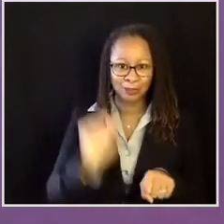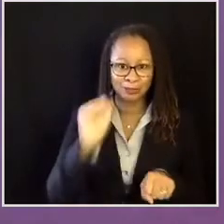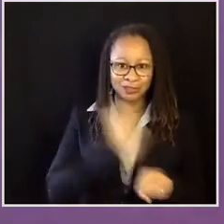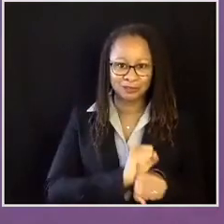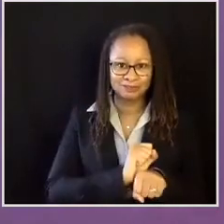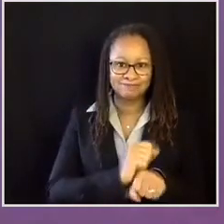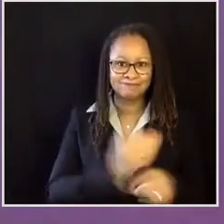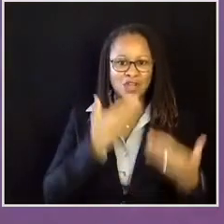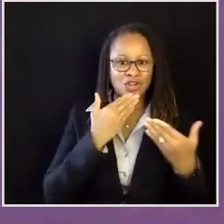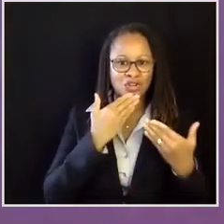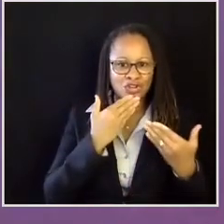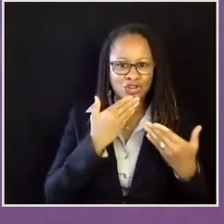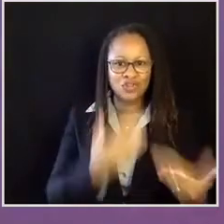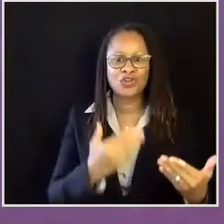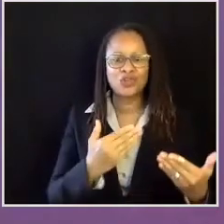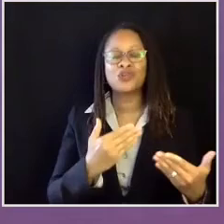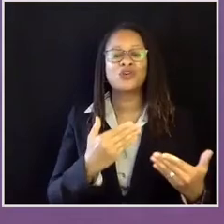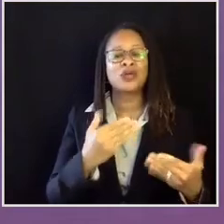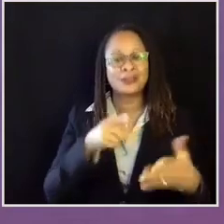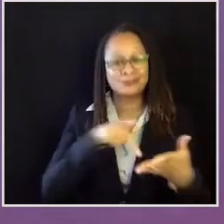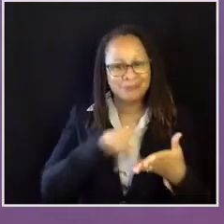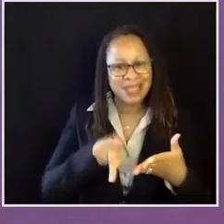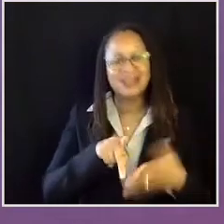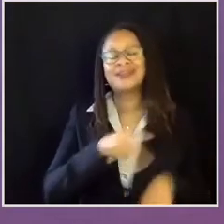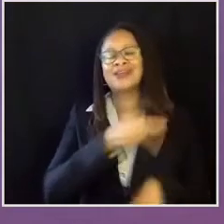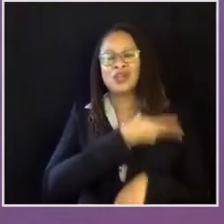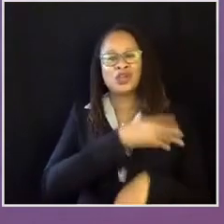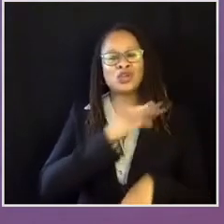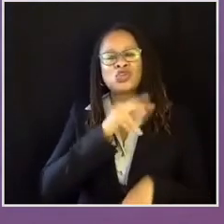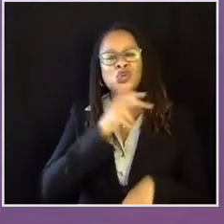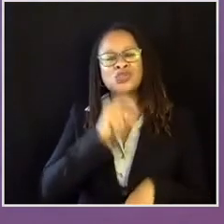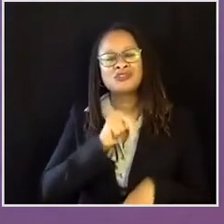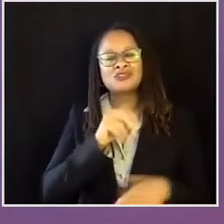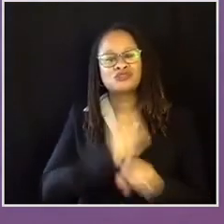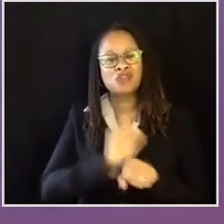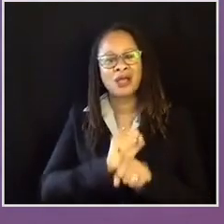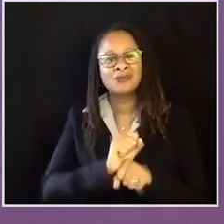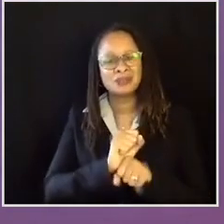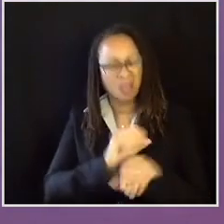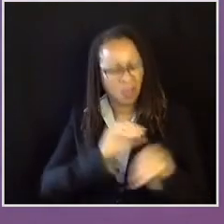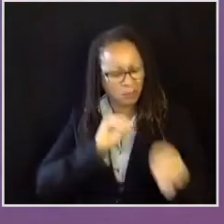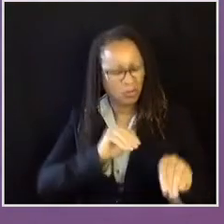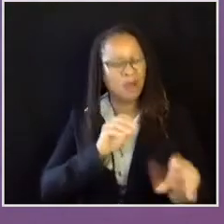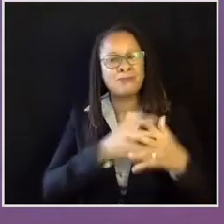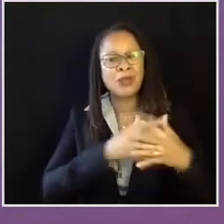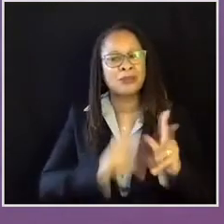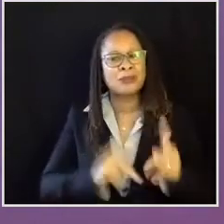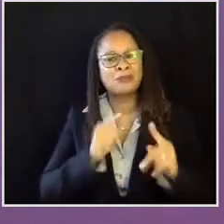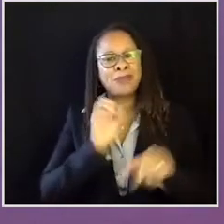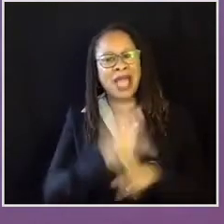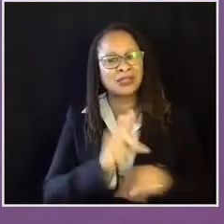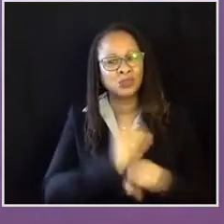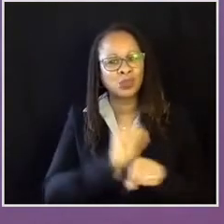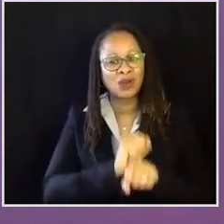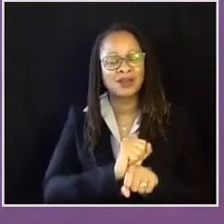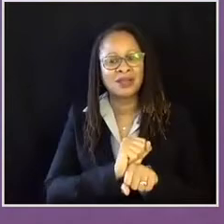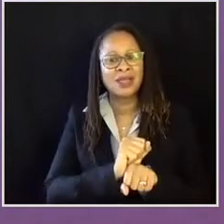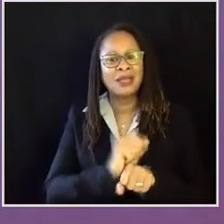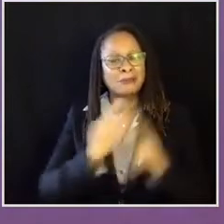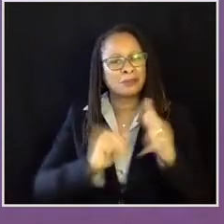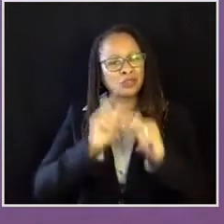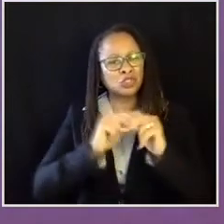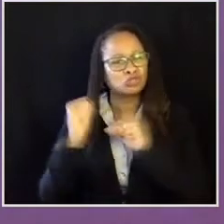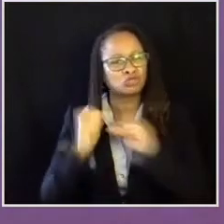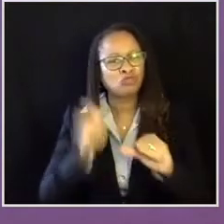Good-paying union jobs that put Americans to work, building a stronger, more climate-resilient nation. A